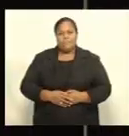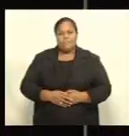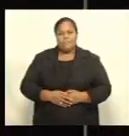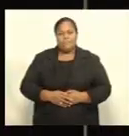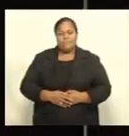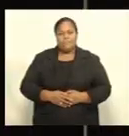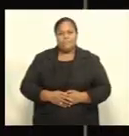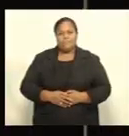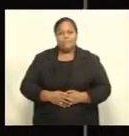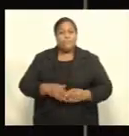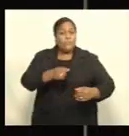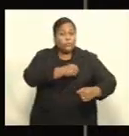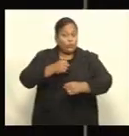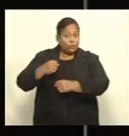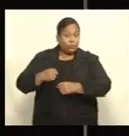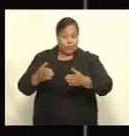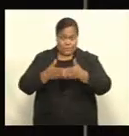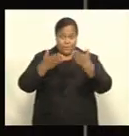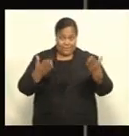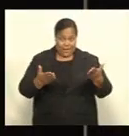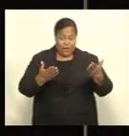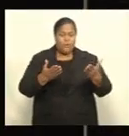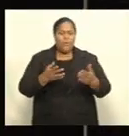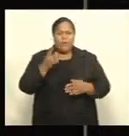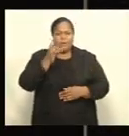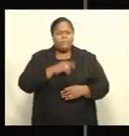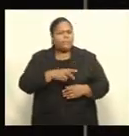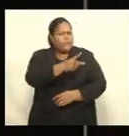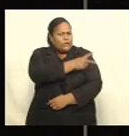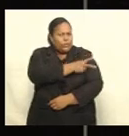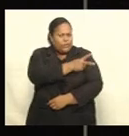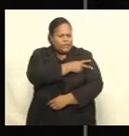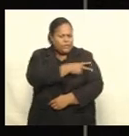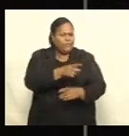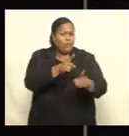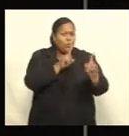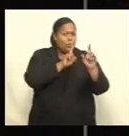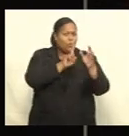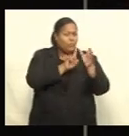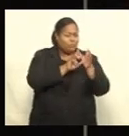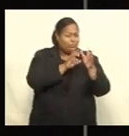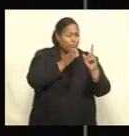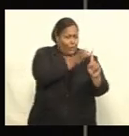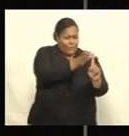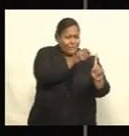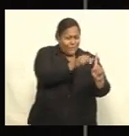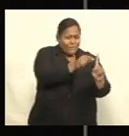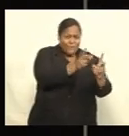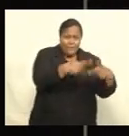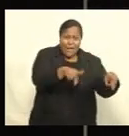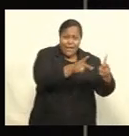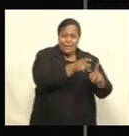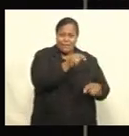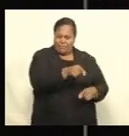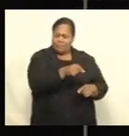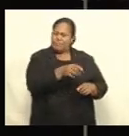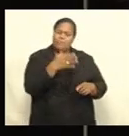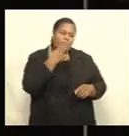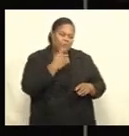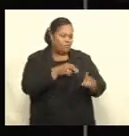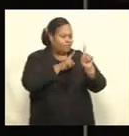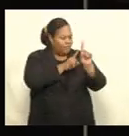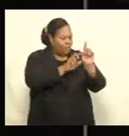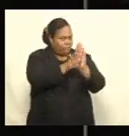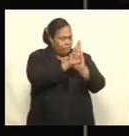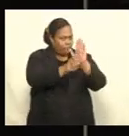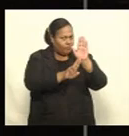And soldiers guarding quarantine facilities have been directed to adhere to all COVID-19 protocols. Military Commander Rear Admiral